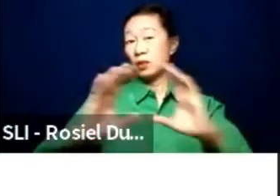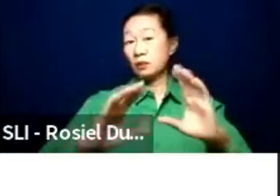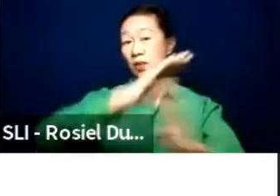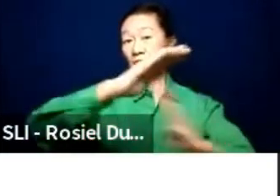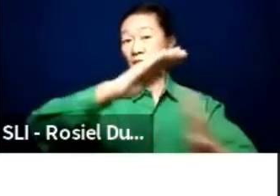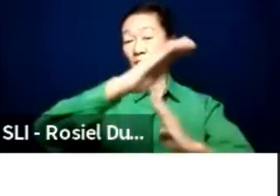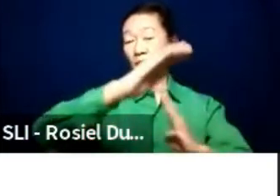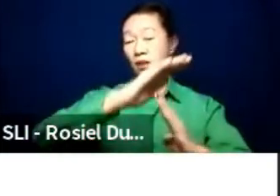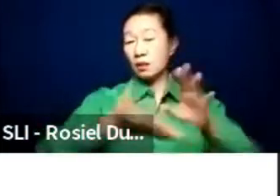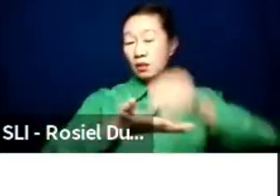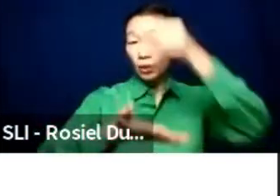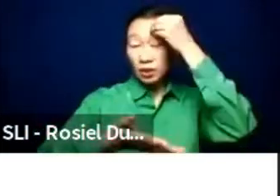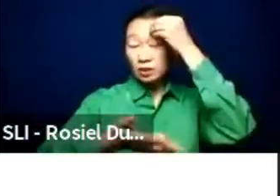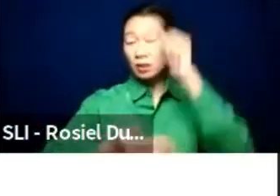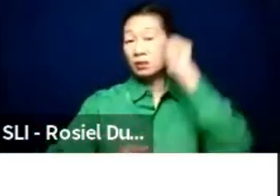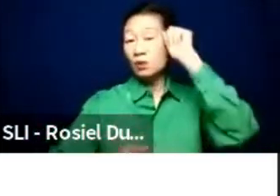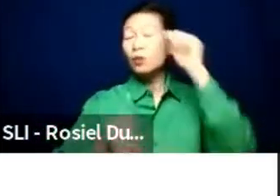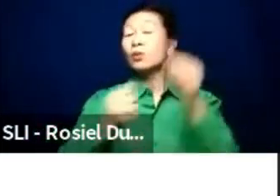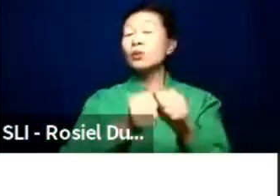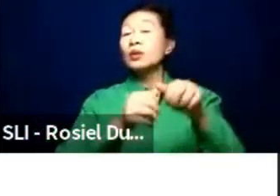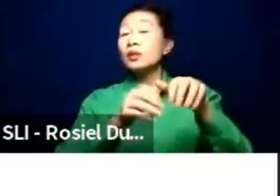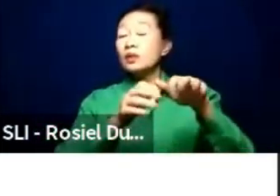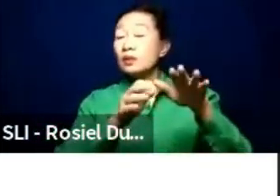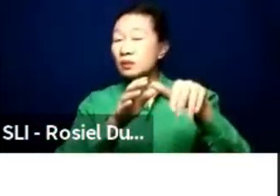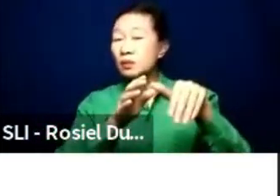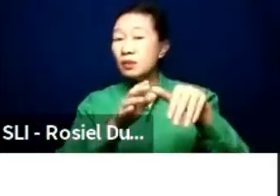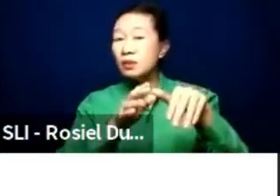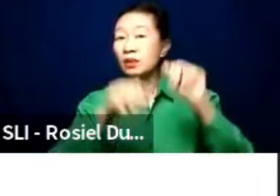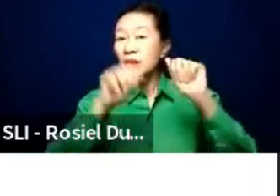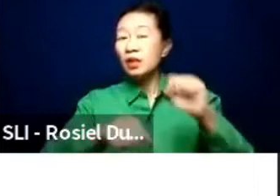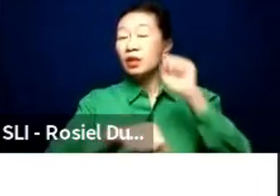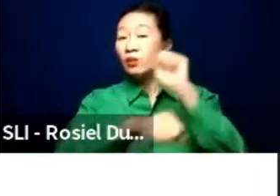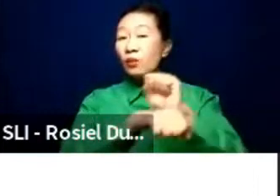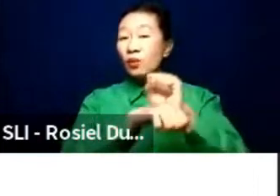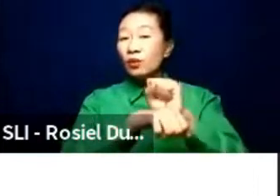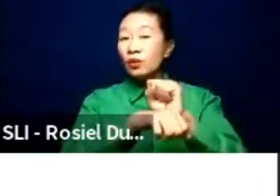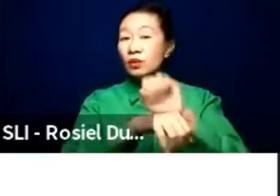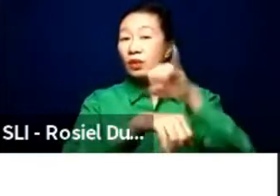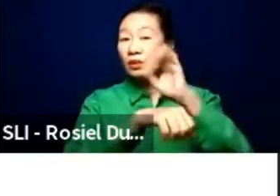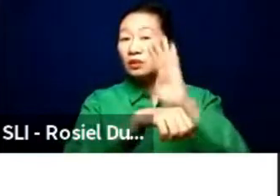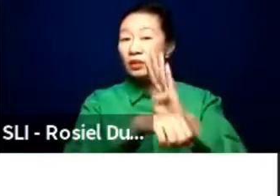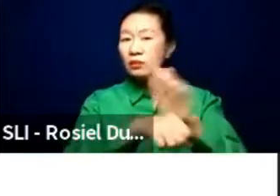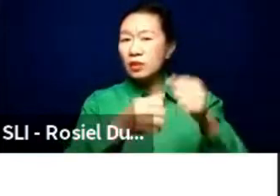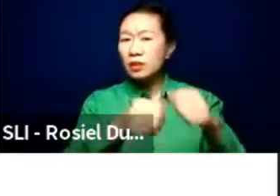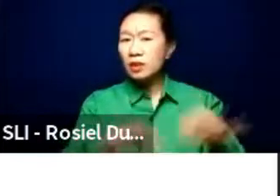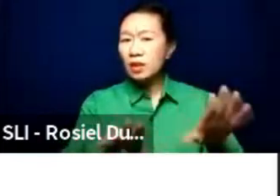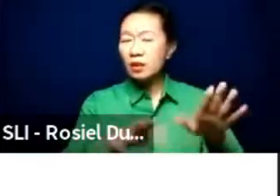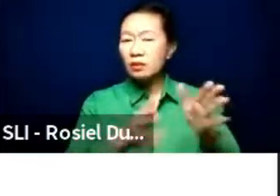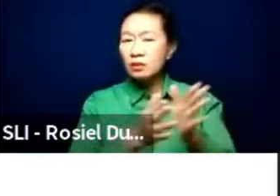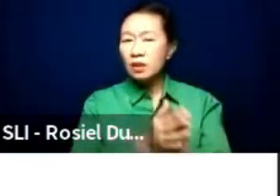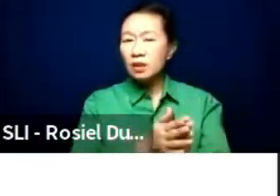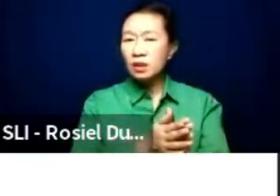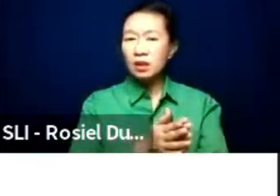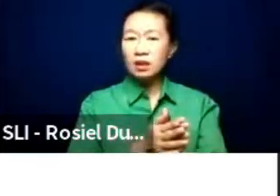the adult with disabilities can work at a job site without ongoing support. So ito yung ating